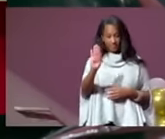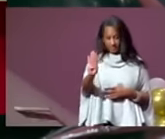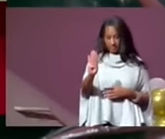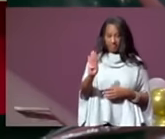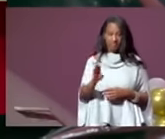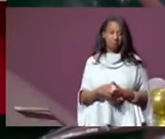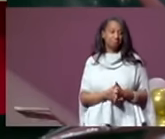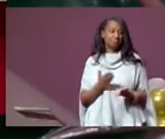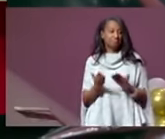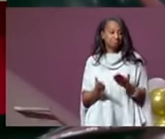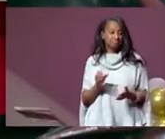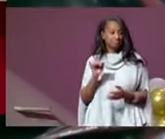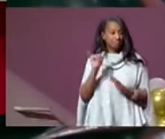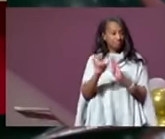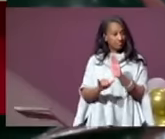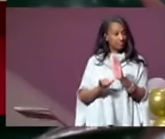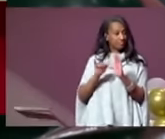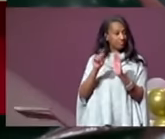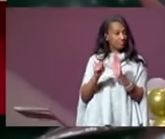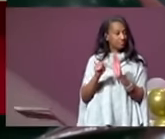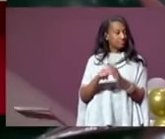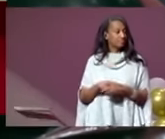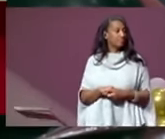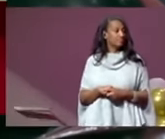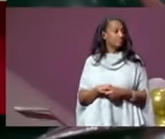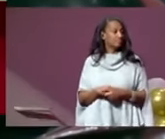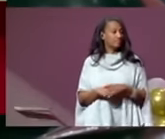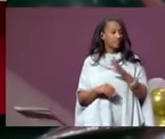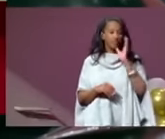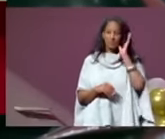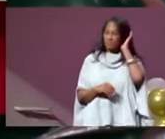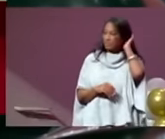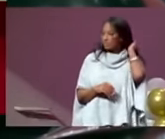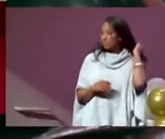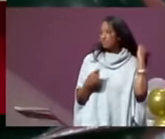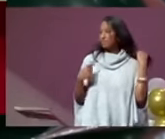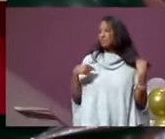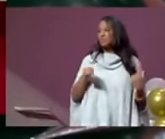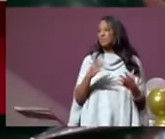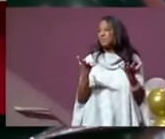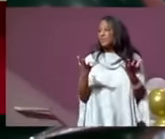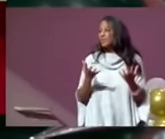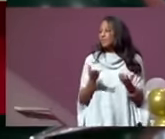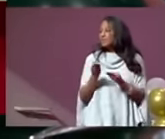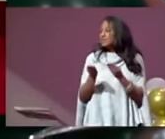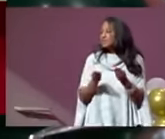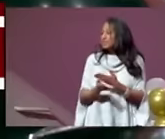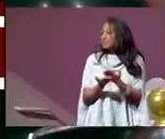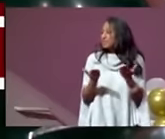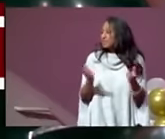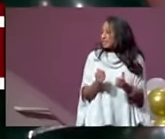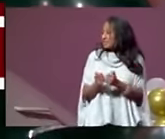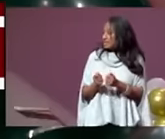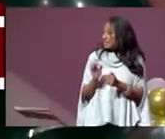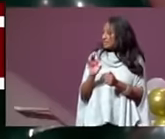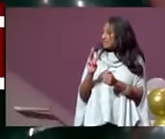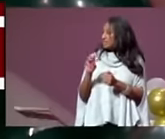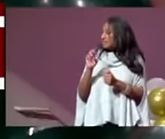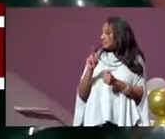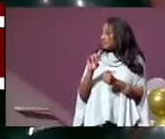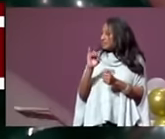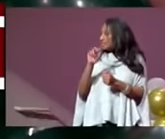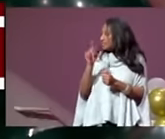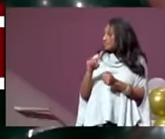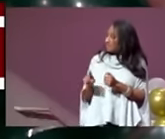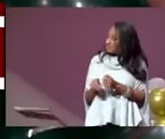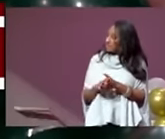Friendship West, our discipleship ministries. Would love to minister to you. You can send us a text, FWBIZ. Send that text